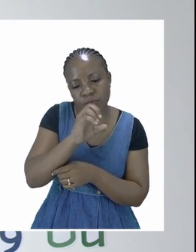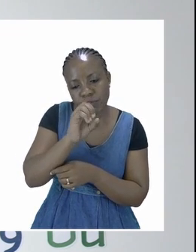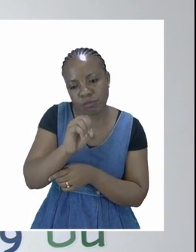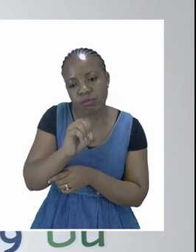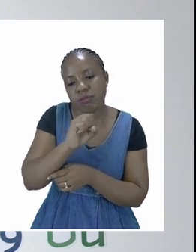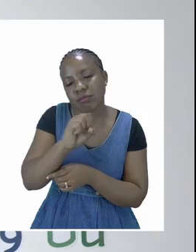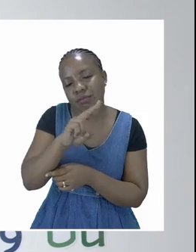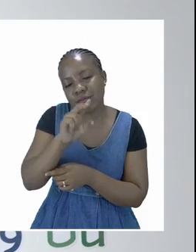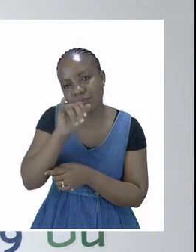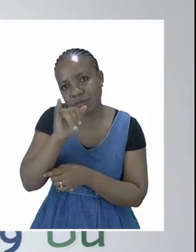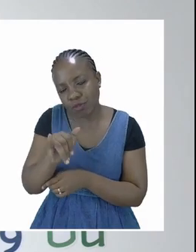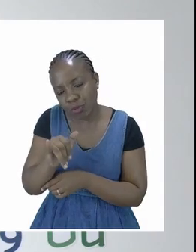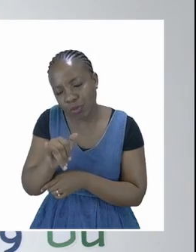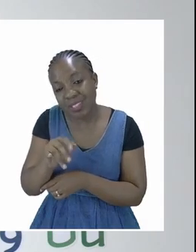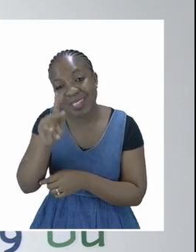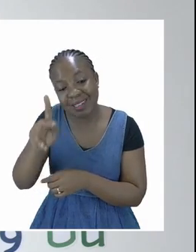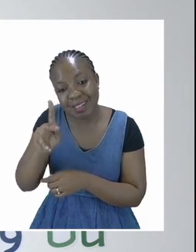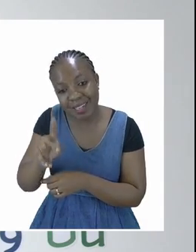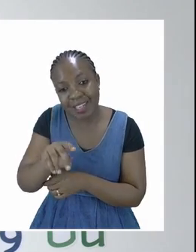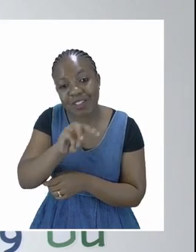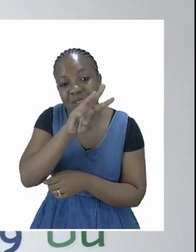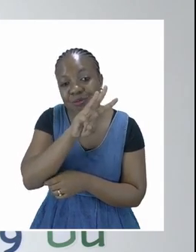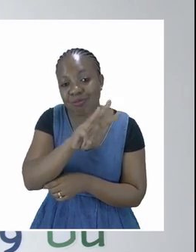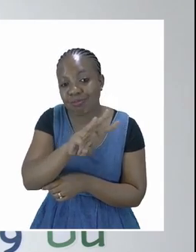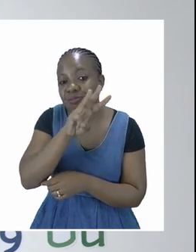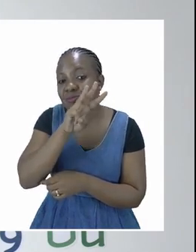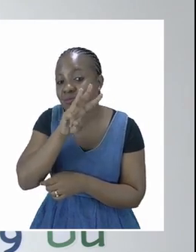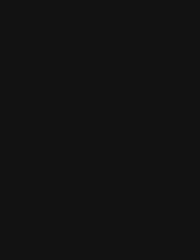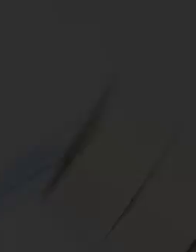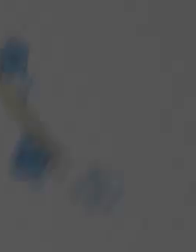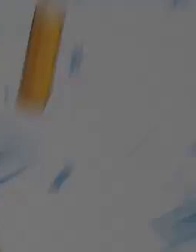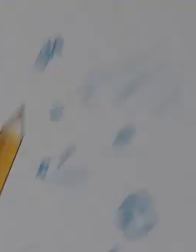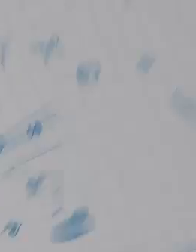our website, Zoshi Online.